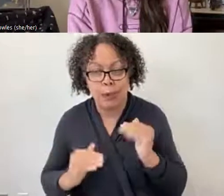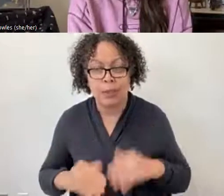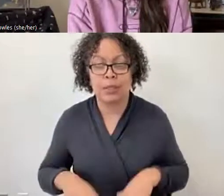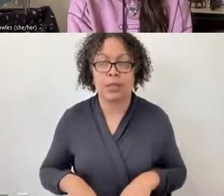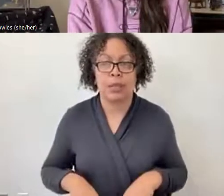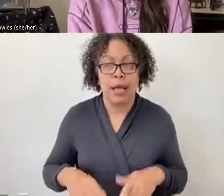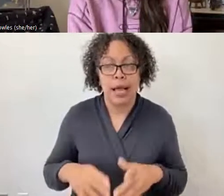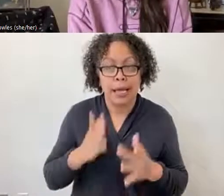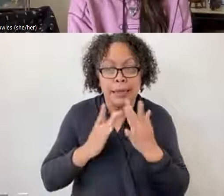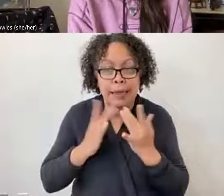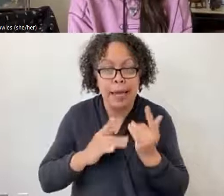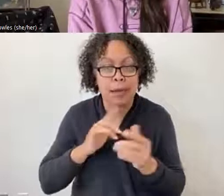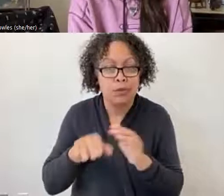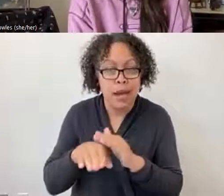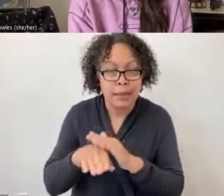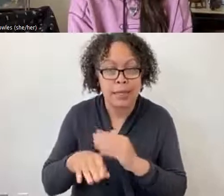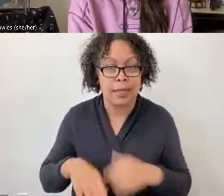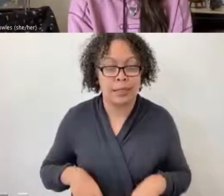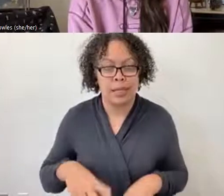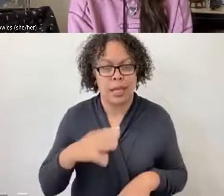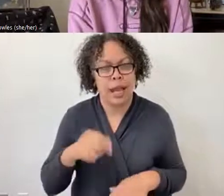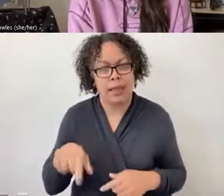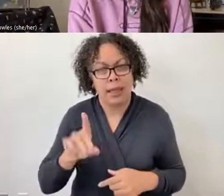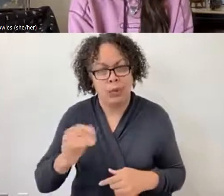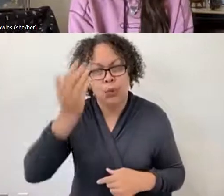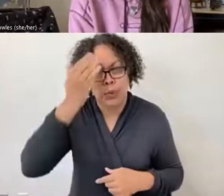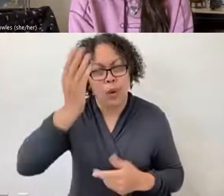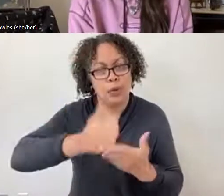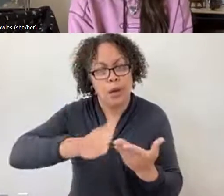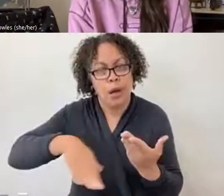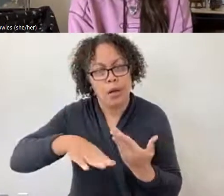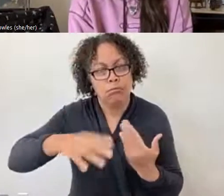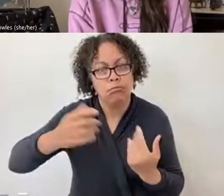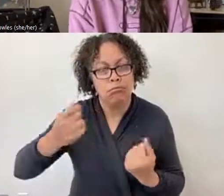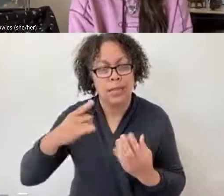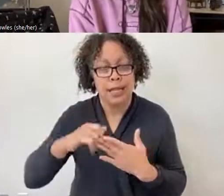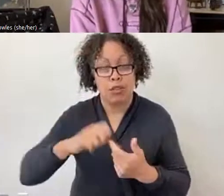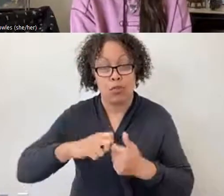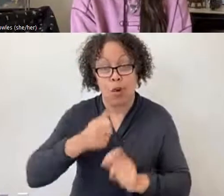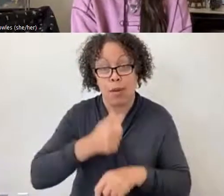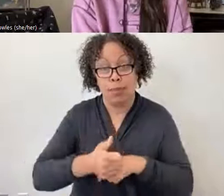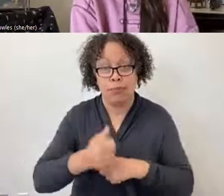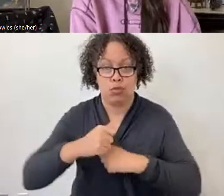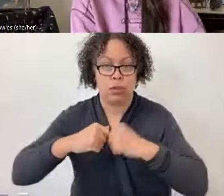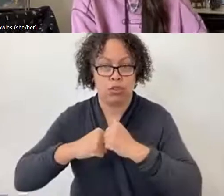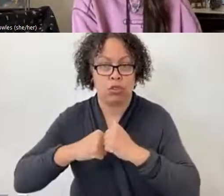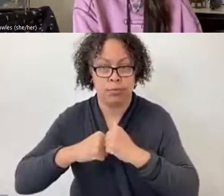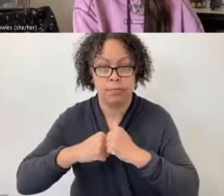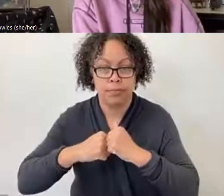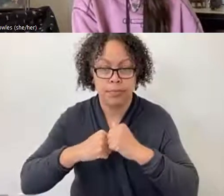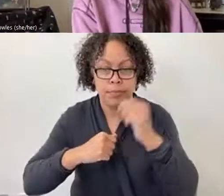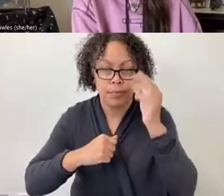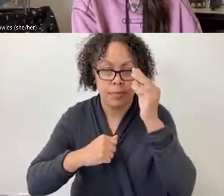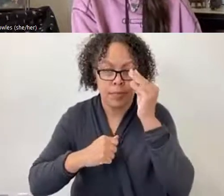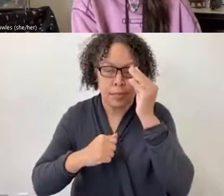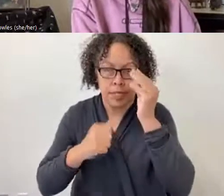of access, and do have a basic working knowledge that the problem is structural. The problem is not that people